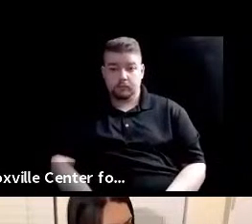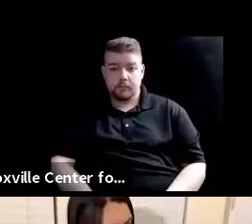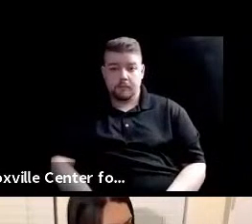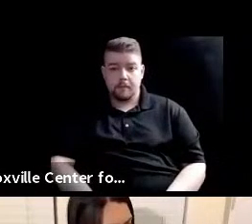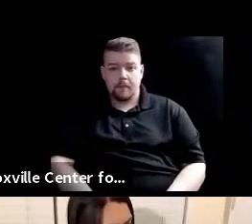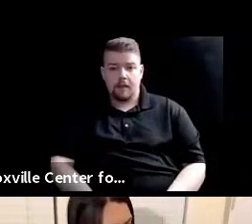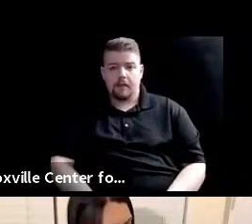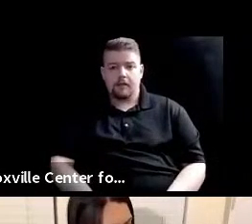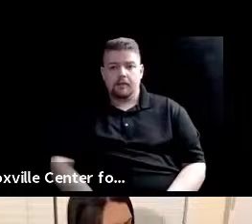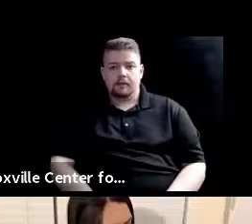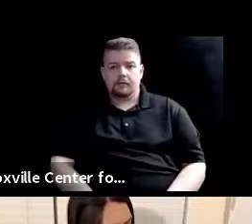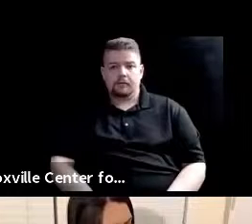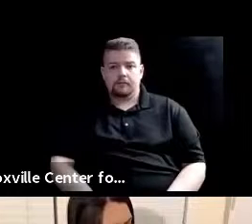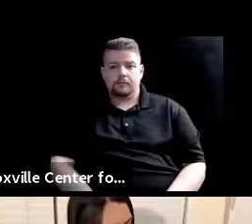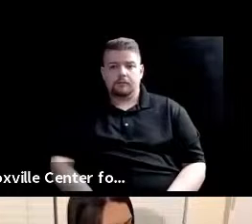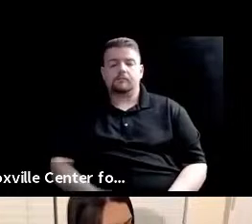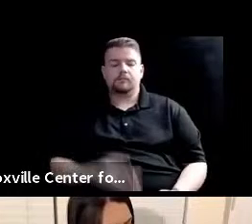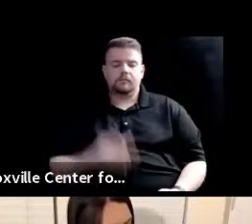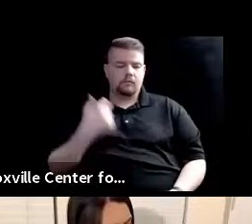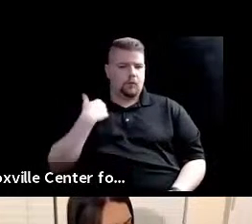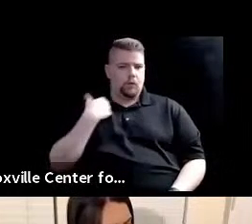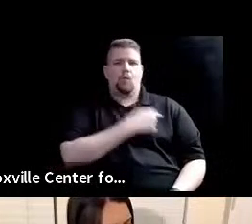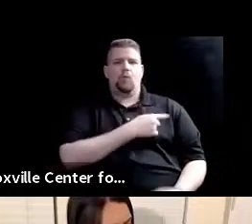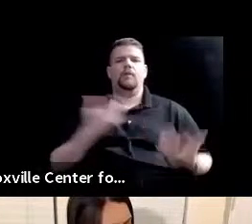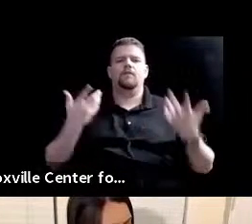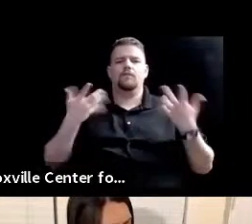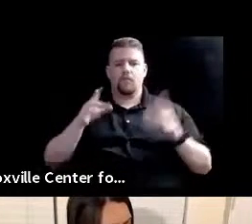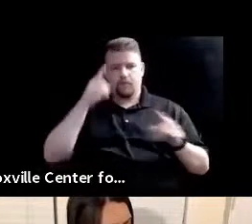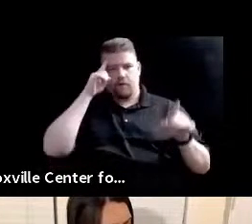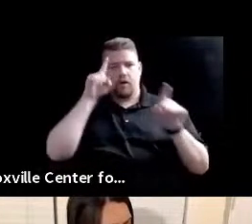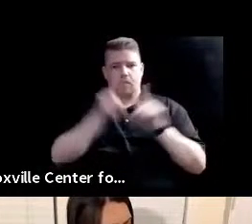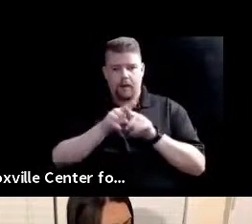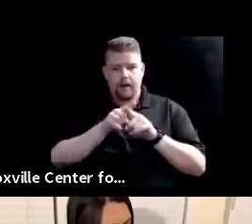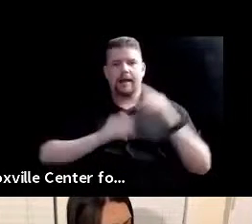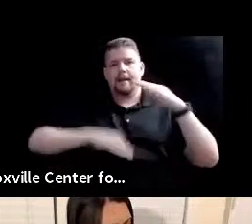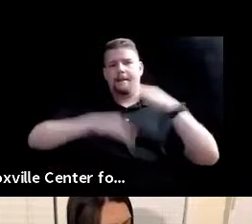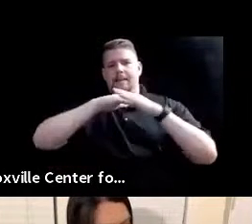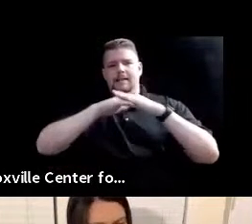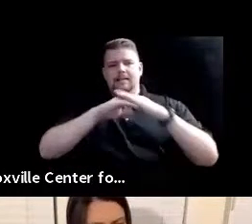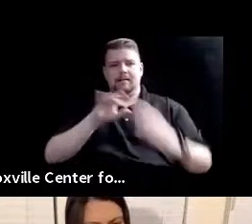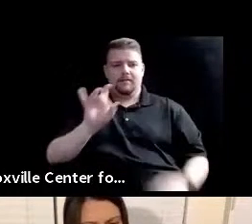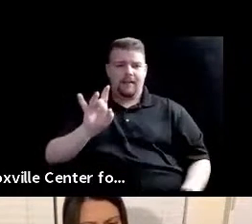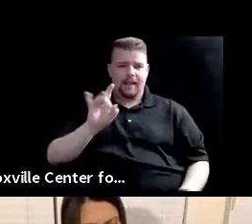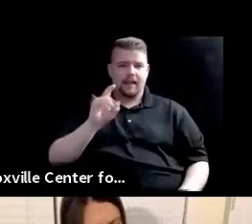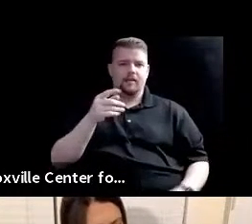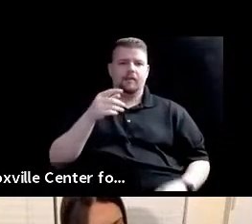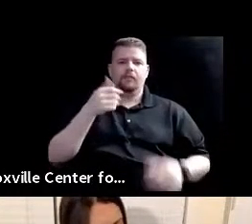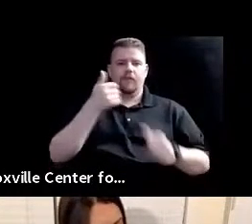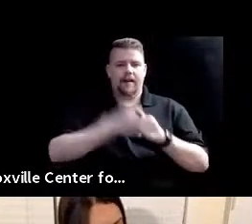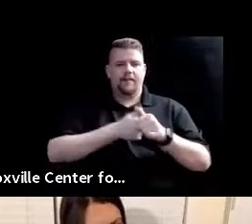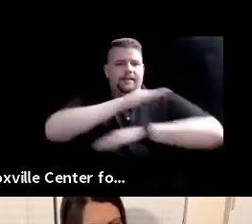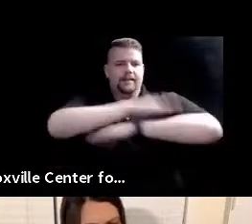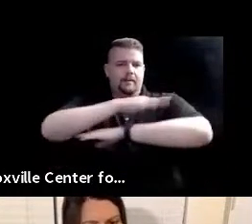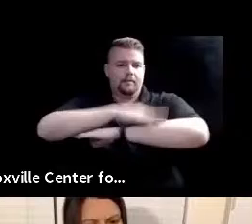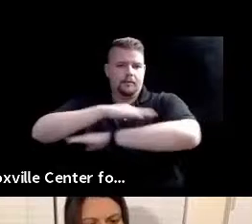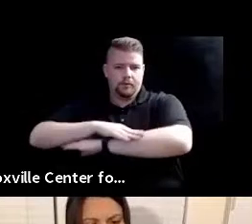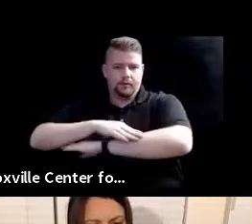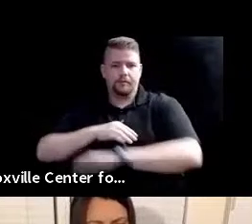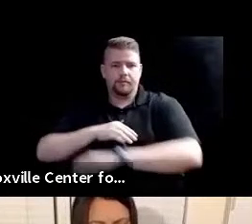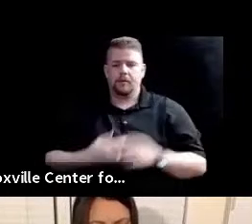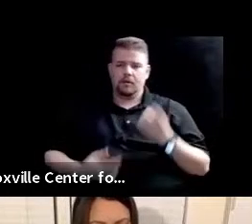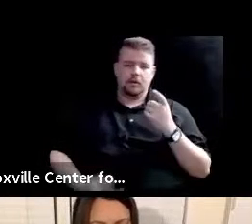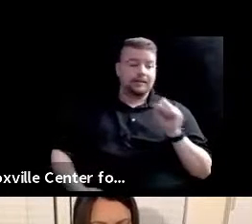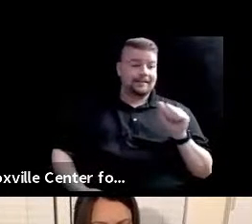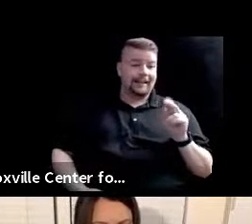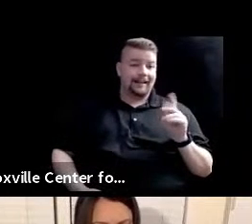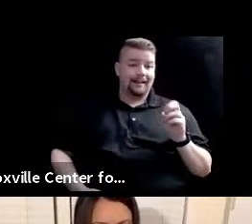So I think we agreed that we're going to a maximum of 8 per table. So Dr. Souza,